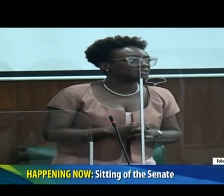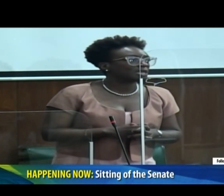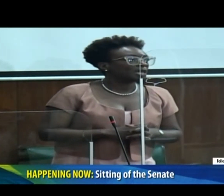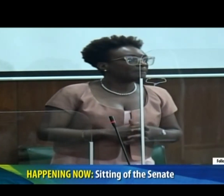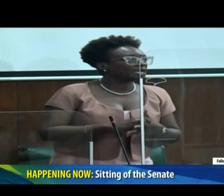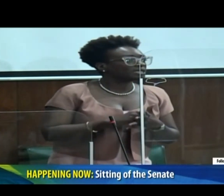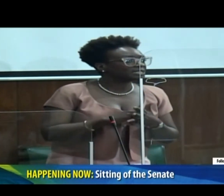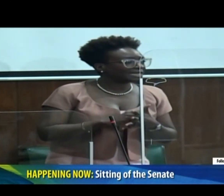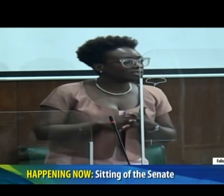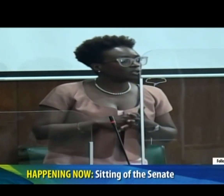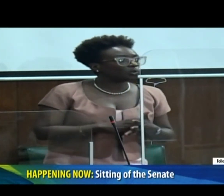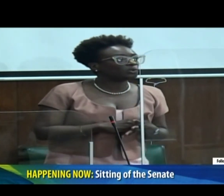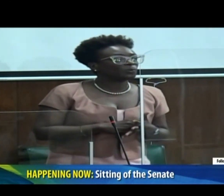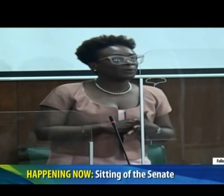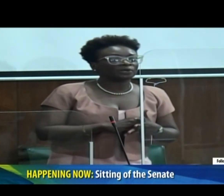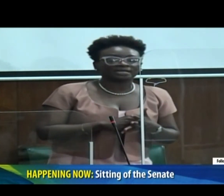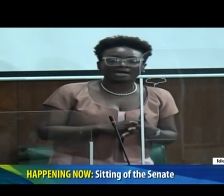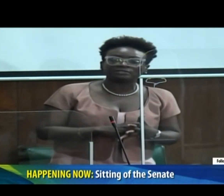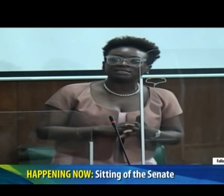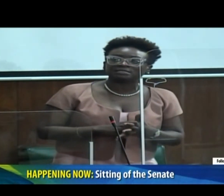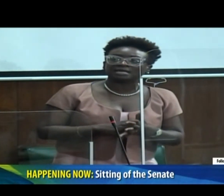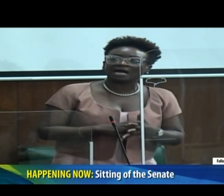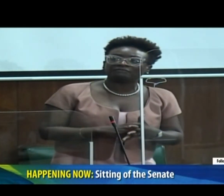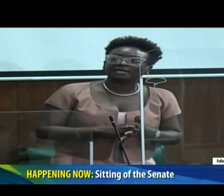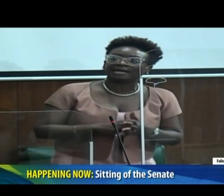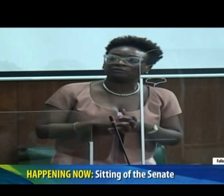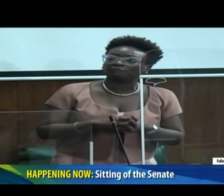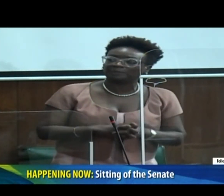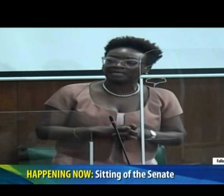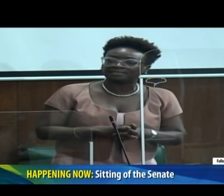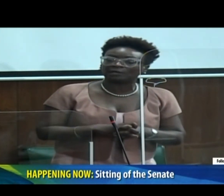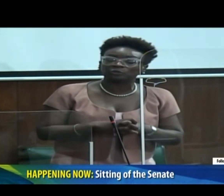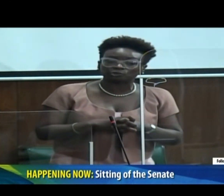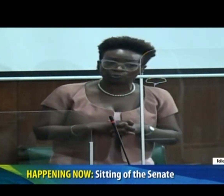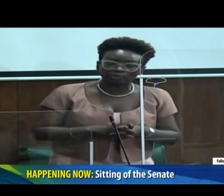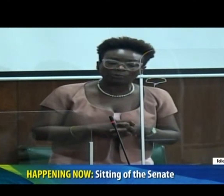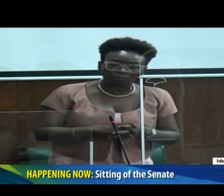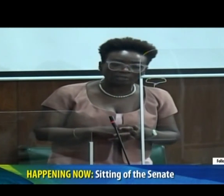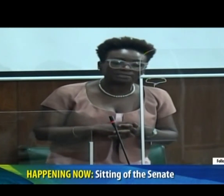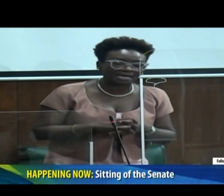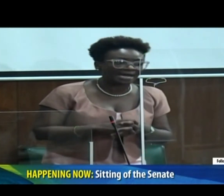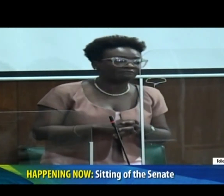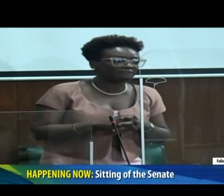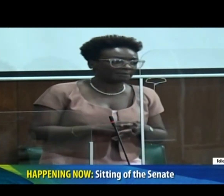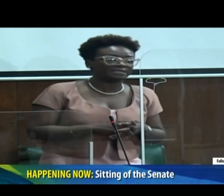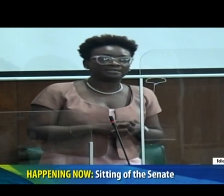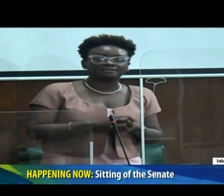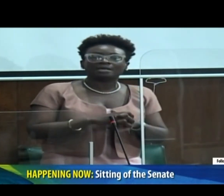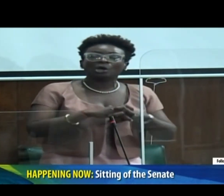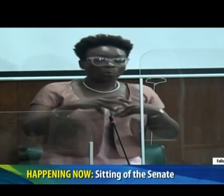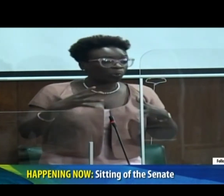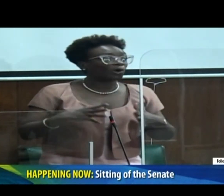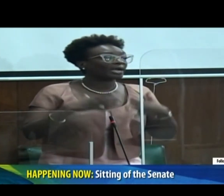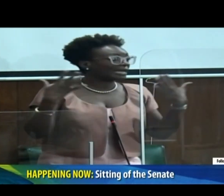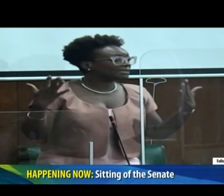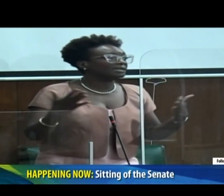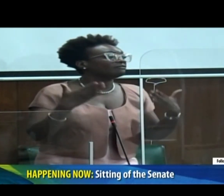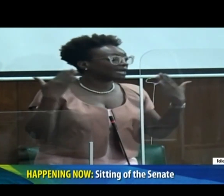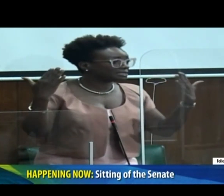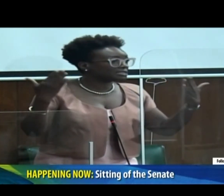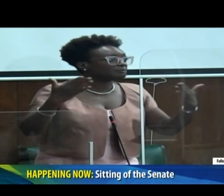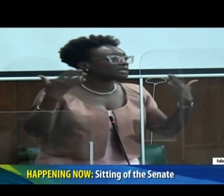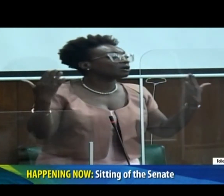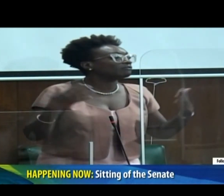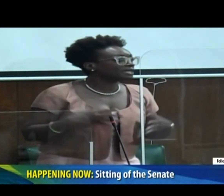times, because that is the only way we are guaranteed to have the kind of place that we truly want to have families work and live